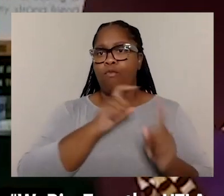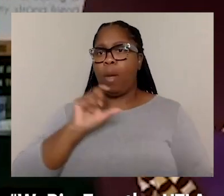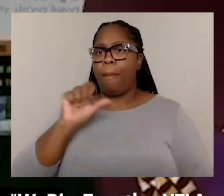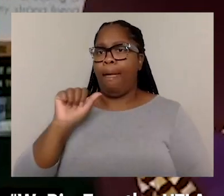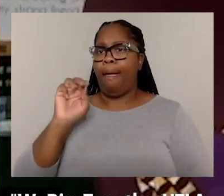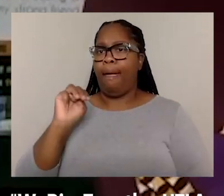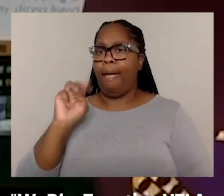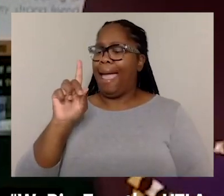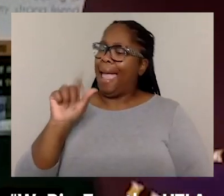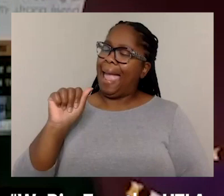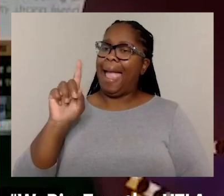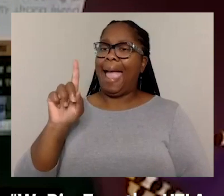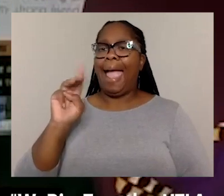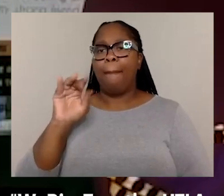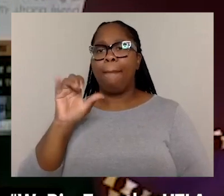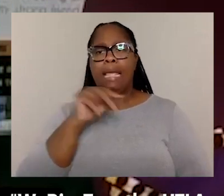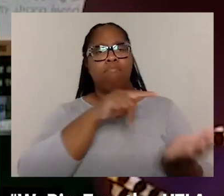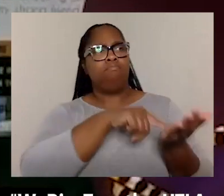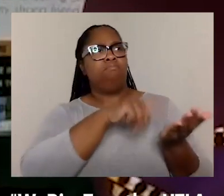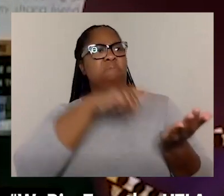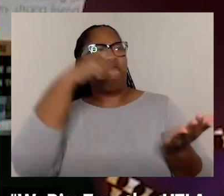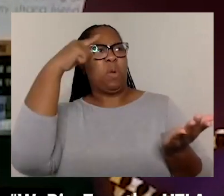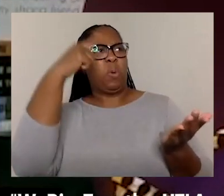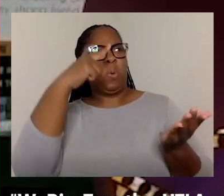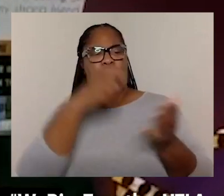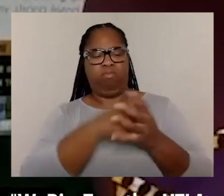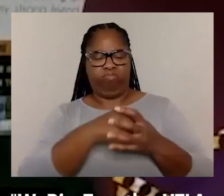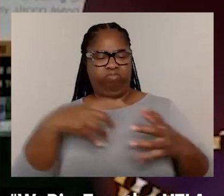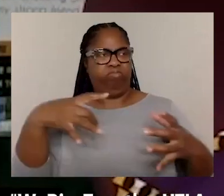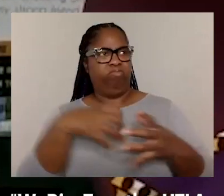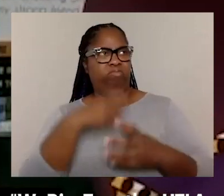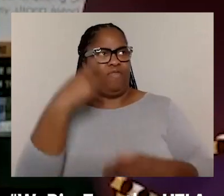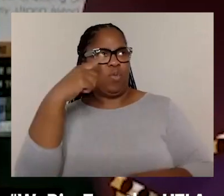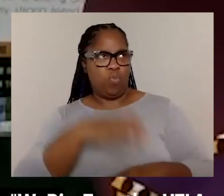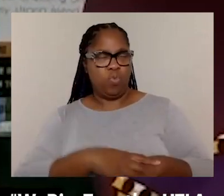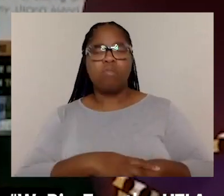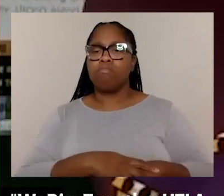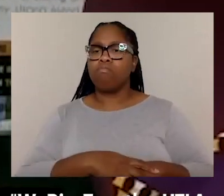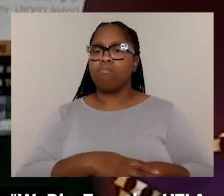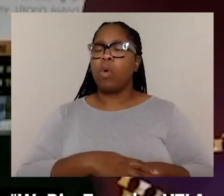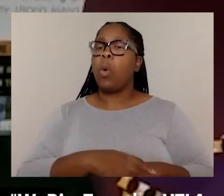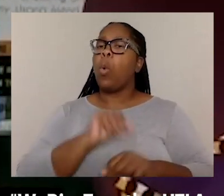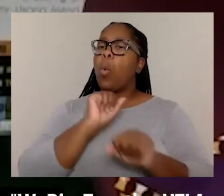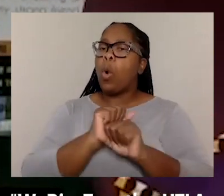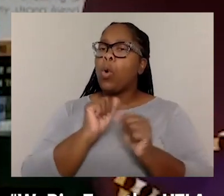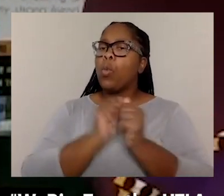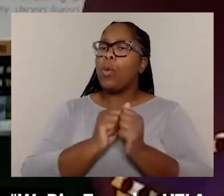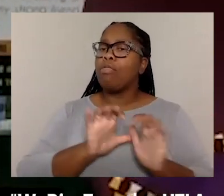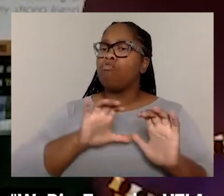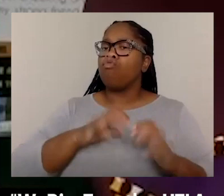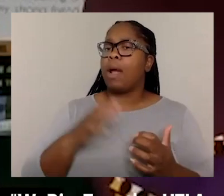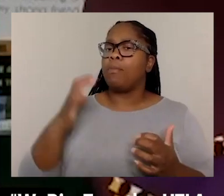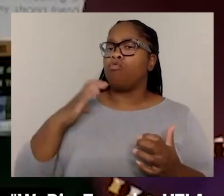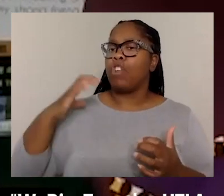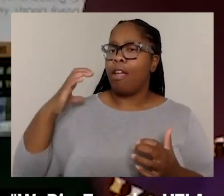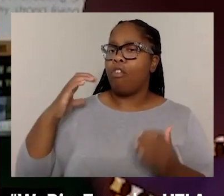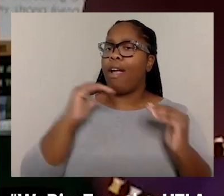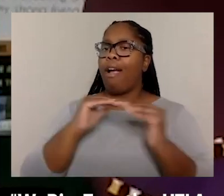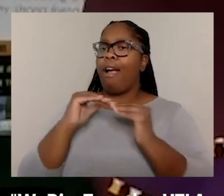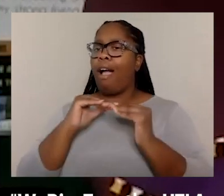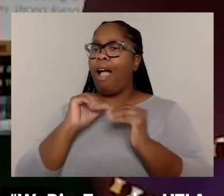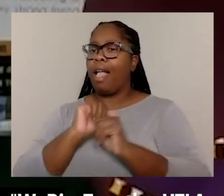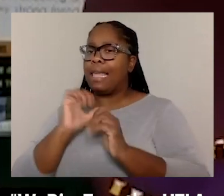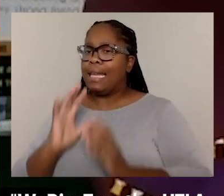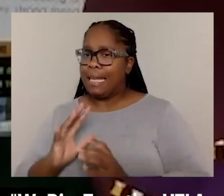the differences. Work with your chapter chair and your colleagues to determine an alternate way